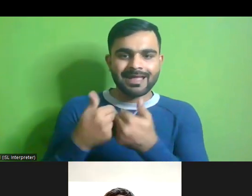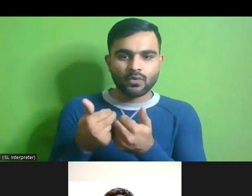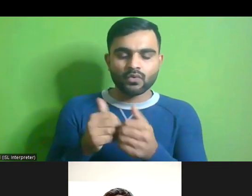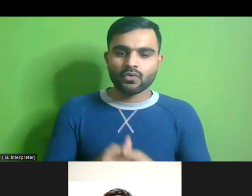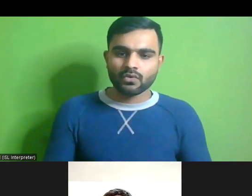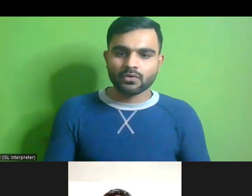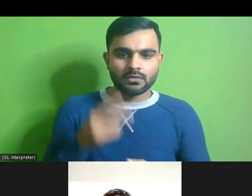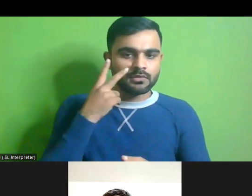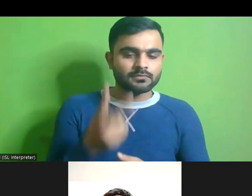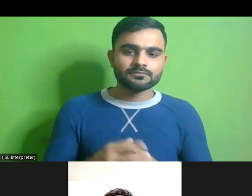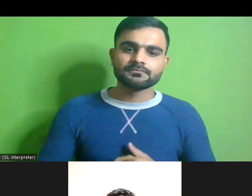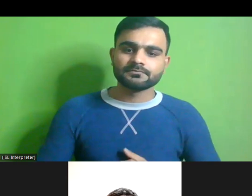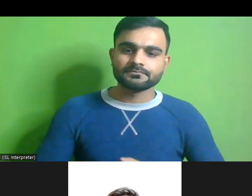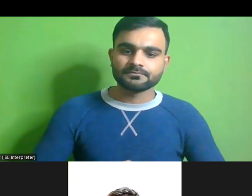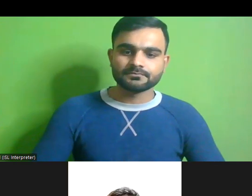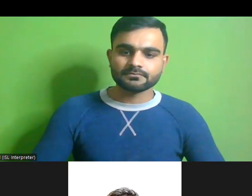you take